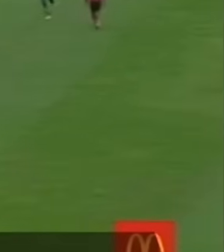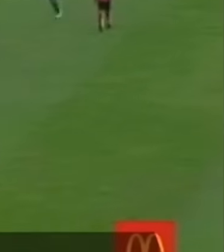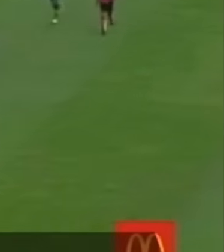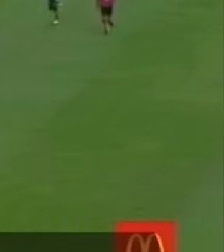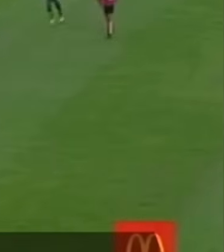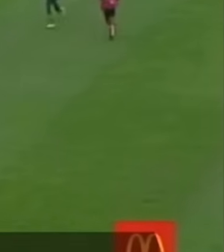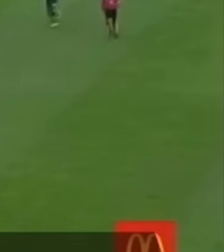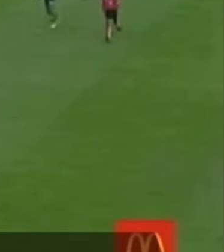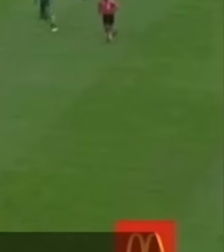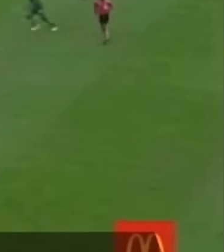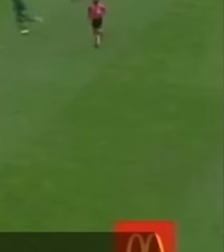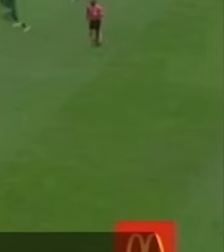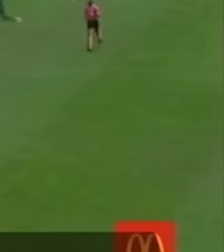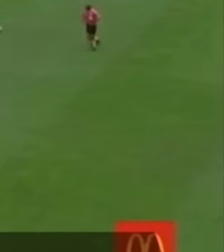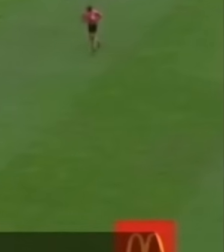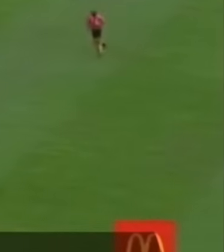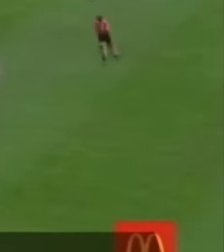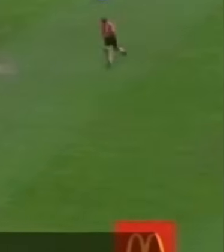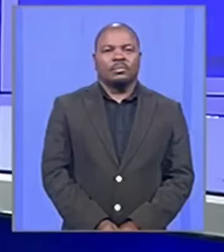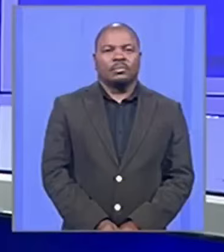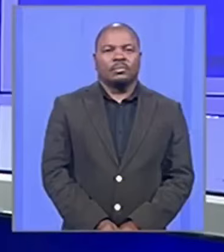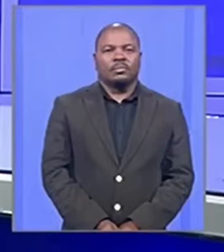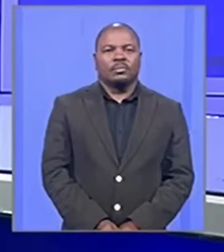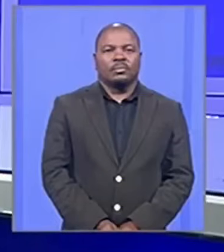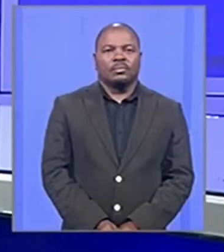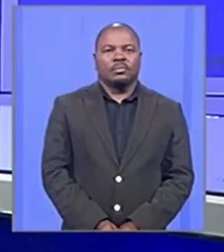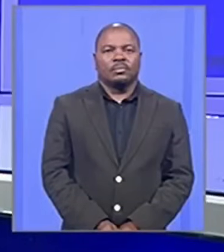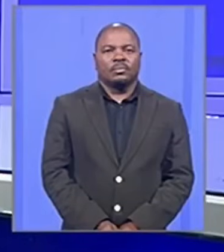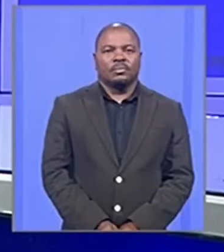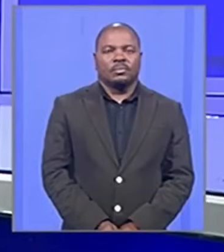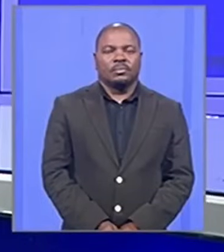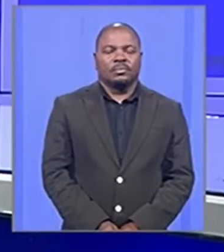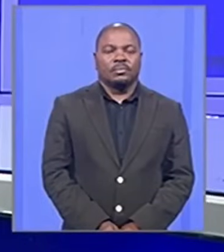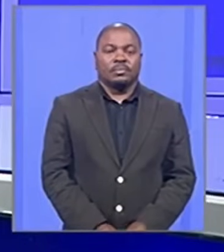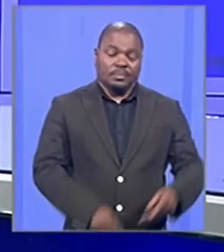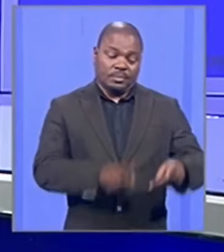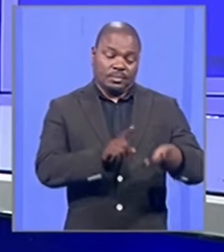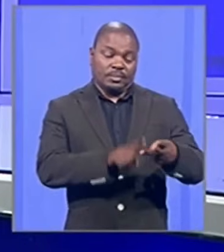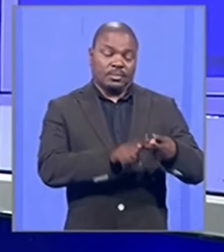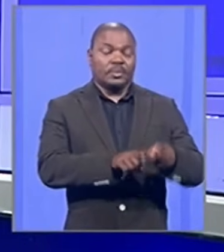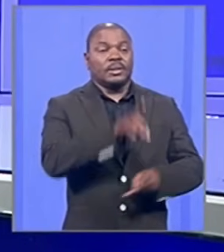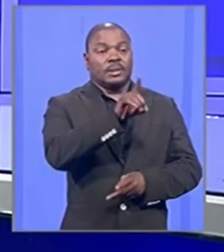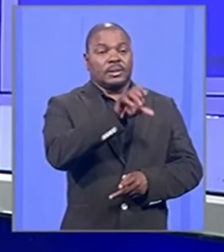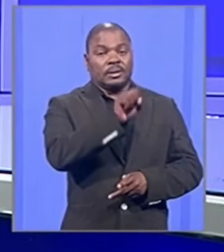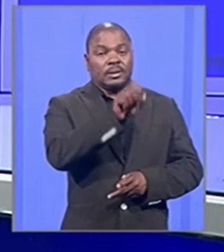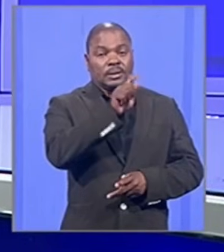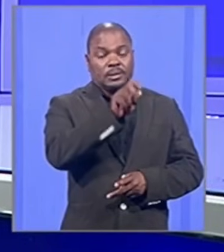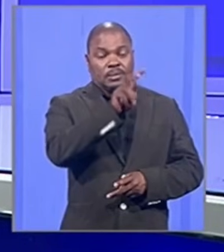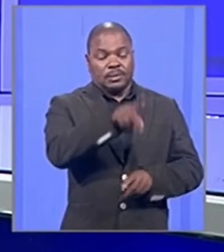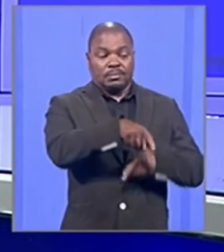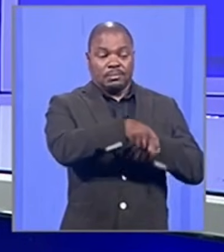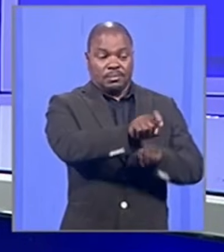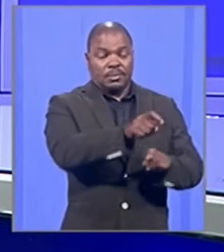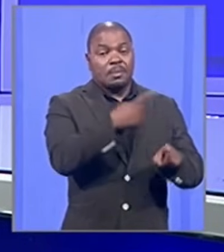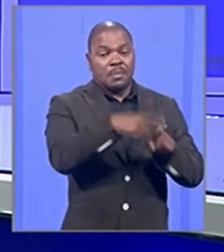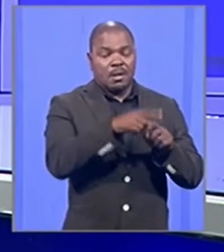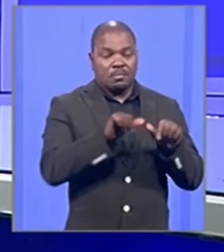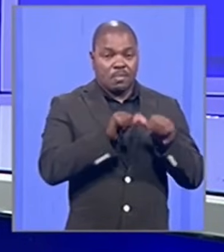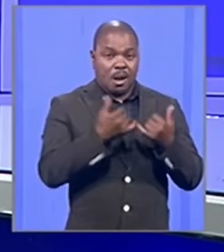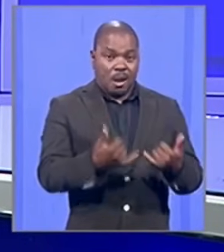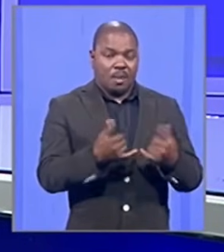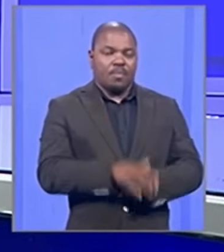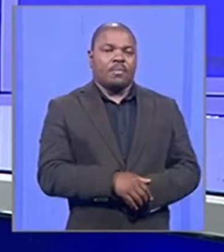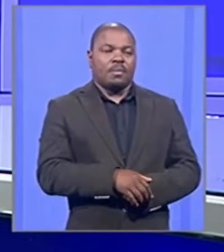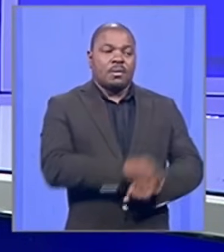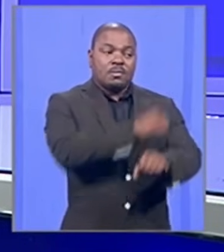ball. X10, they're lining up again here, AmaZulu. Motshameko mongwe wa DStv PSL o tsweletseng ga jana